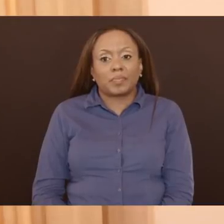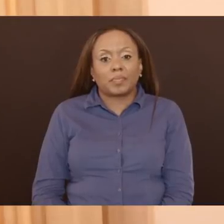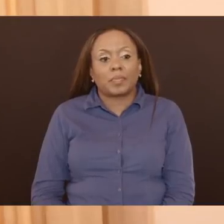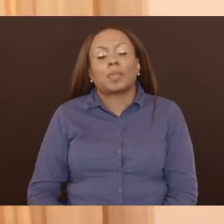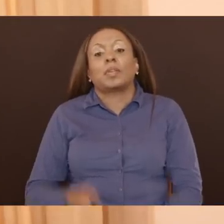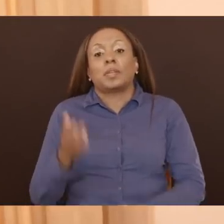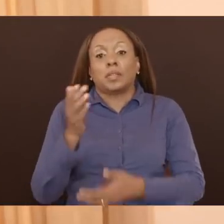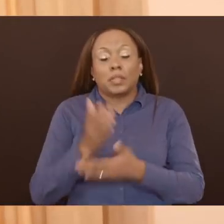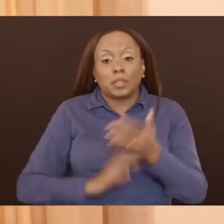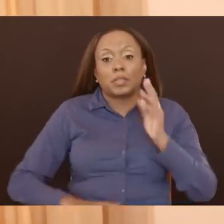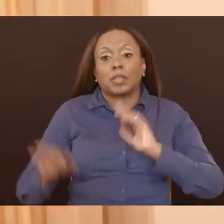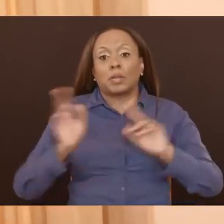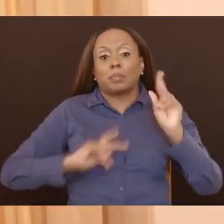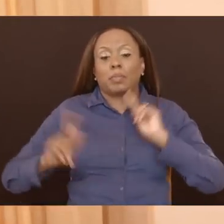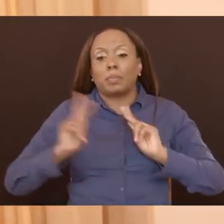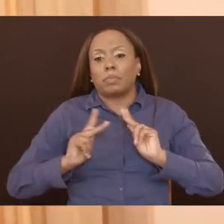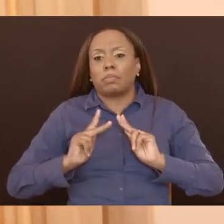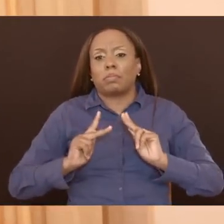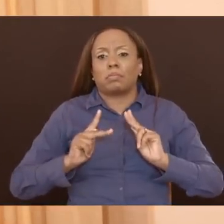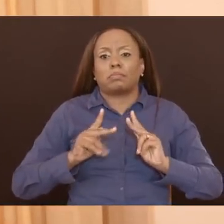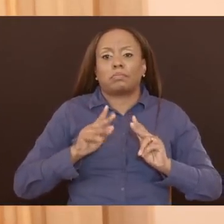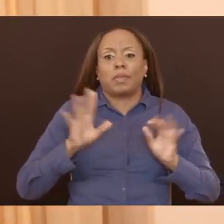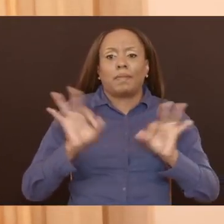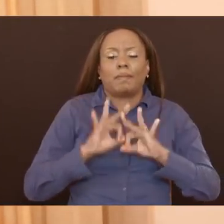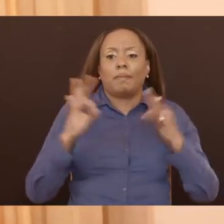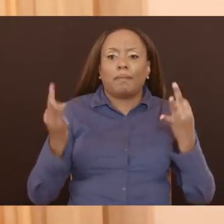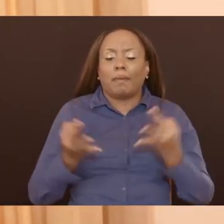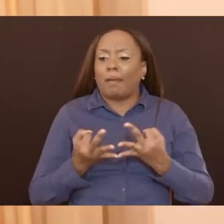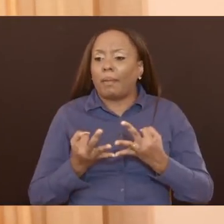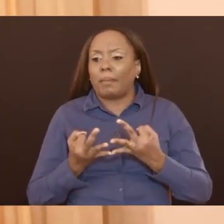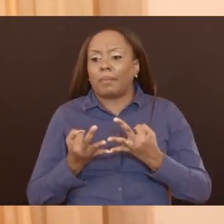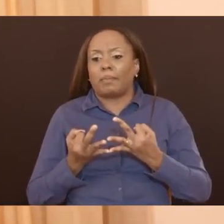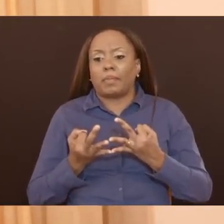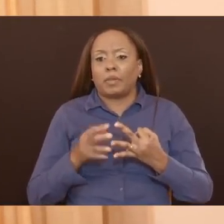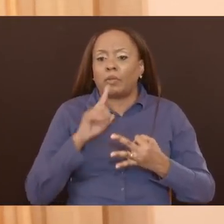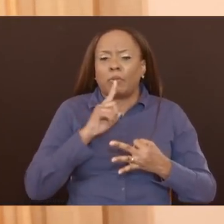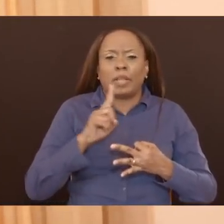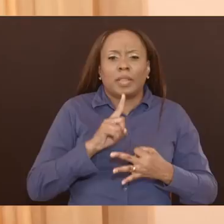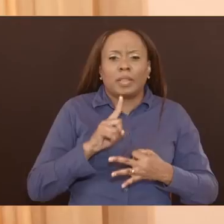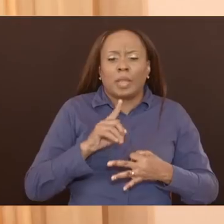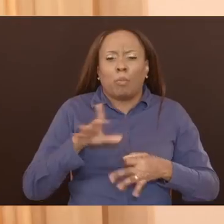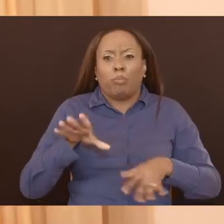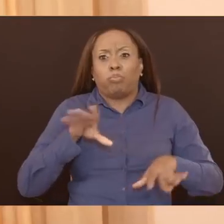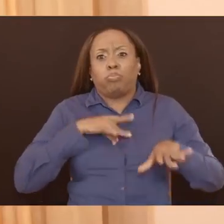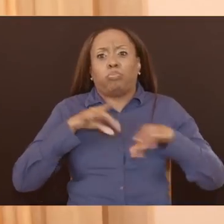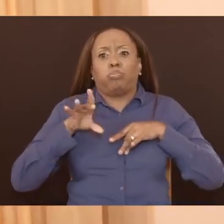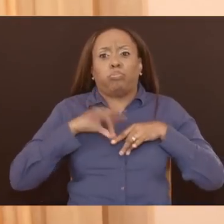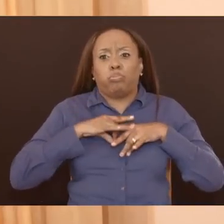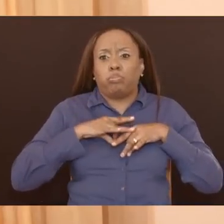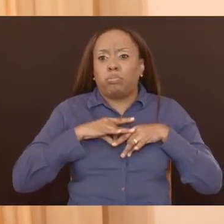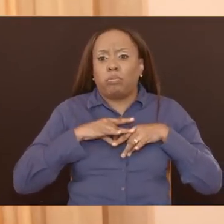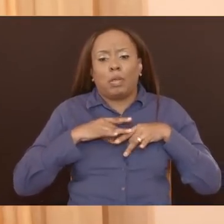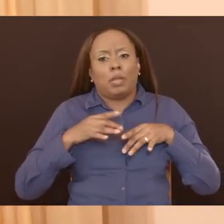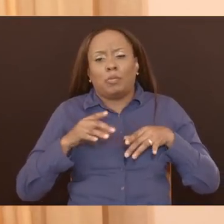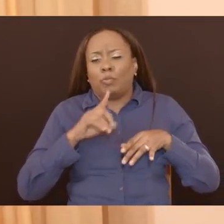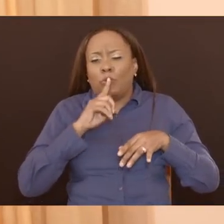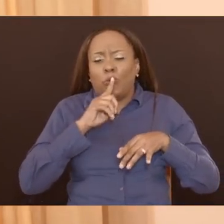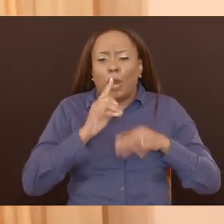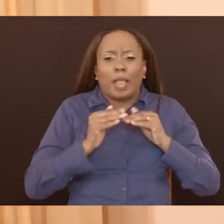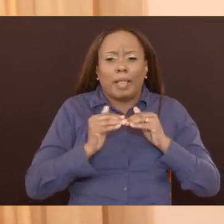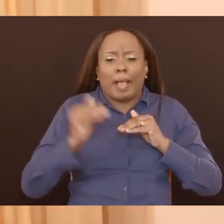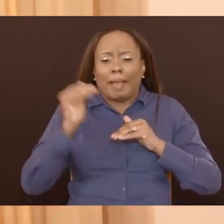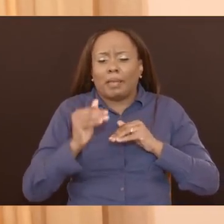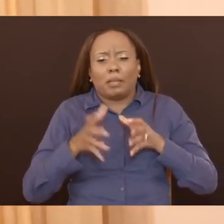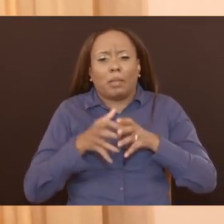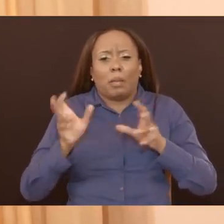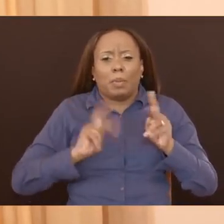told by the doctors, is as contagious as chickenpox. I don't need to tell you what I mean. You know and I know. And therefore,